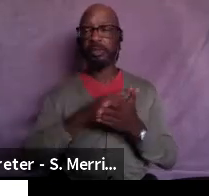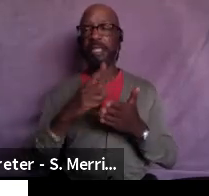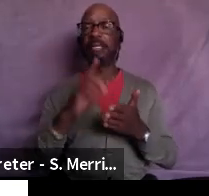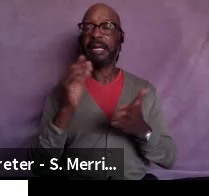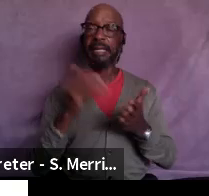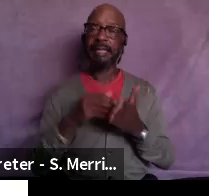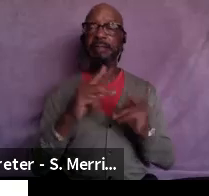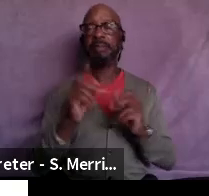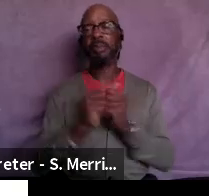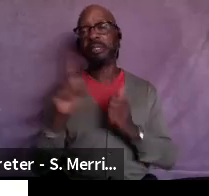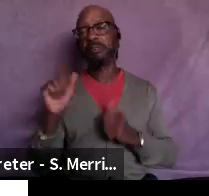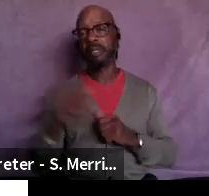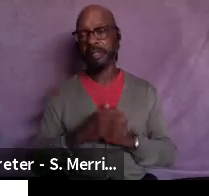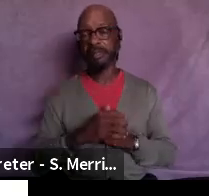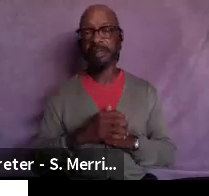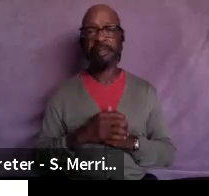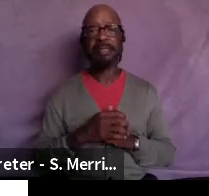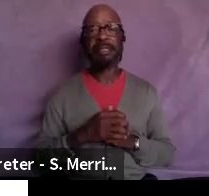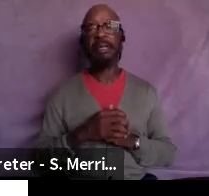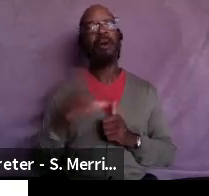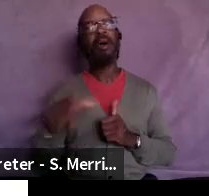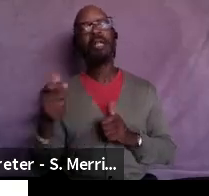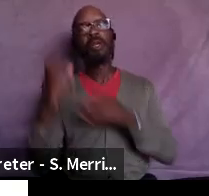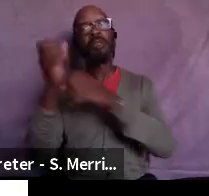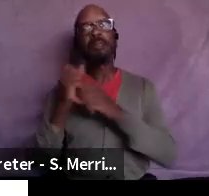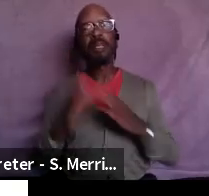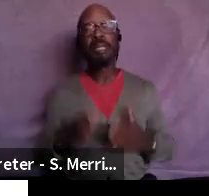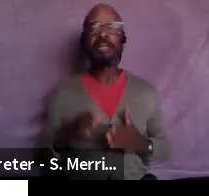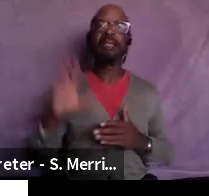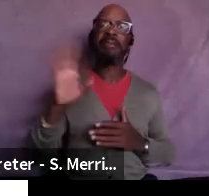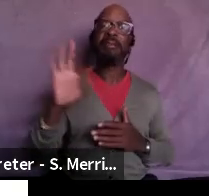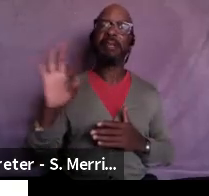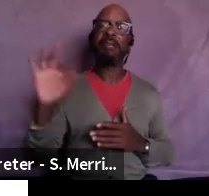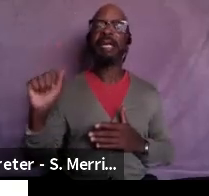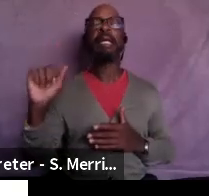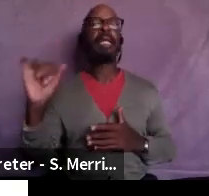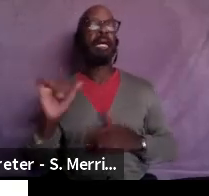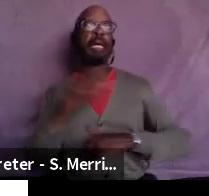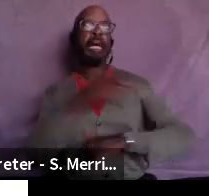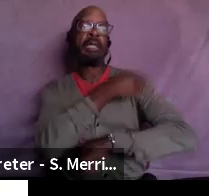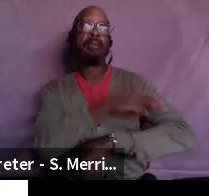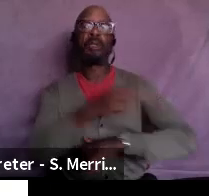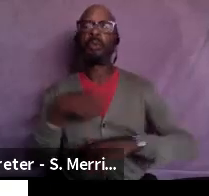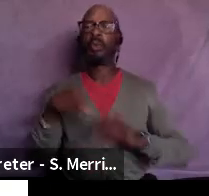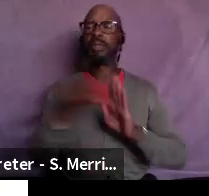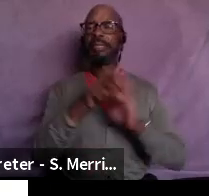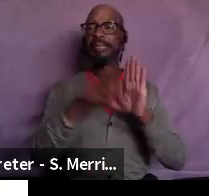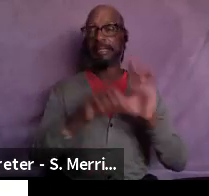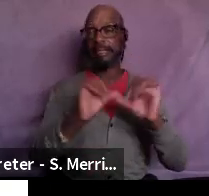top of other recipients of FFA such as hospitals and state welfare agencies.